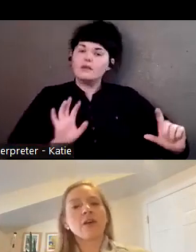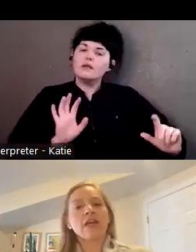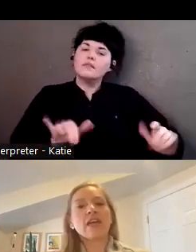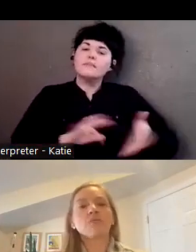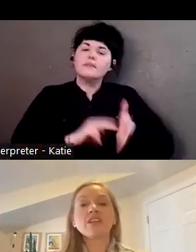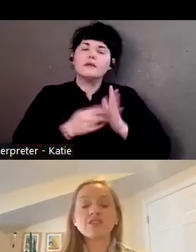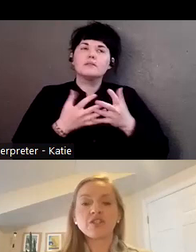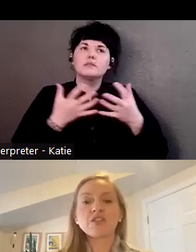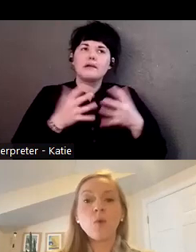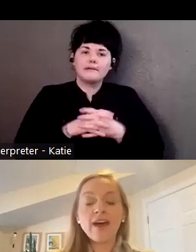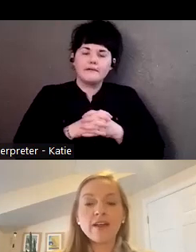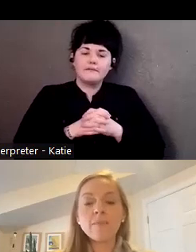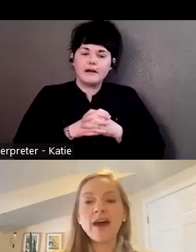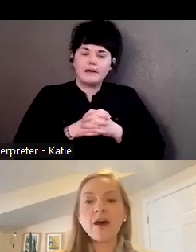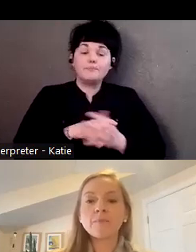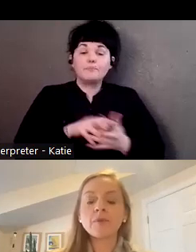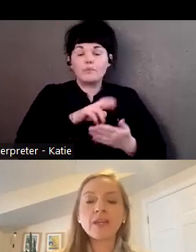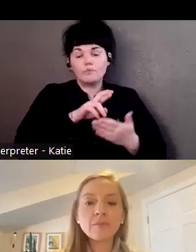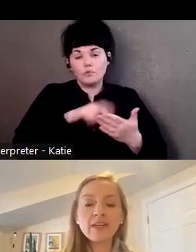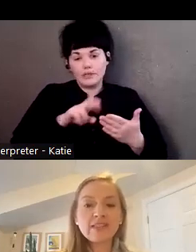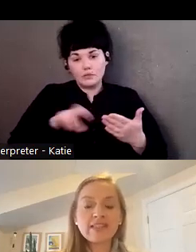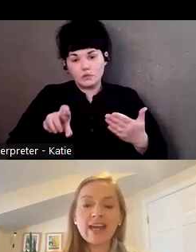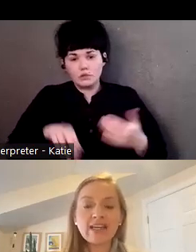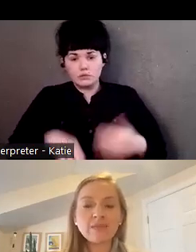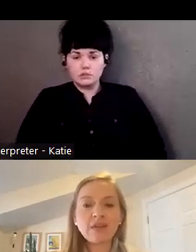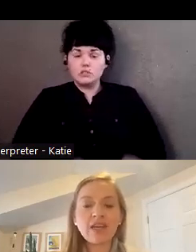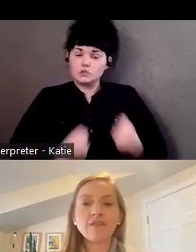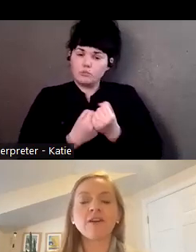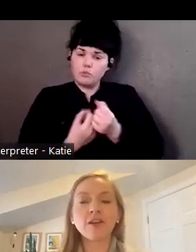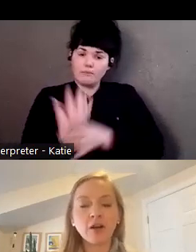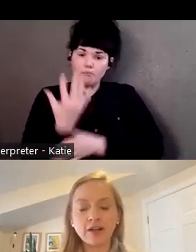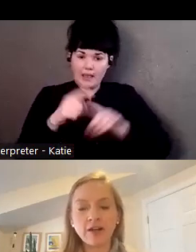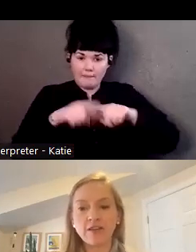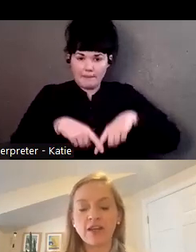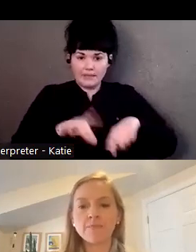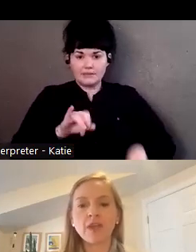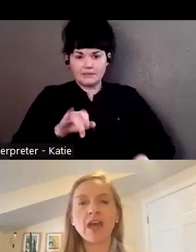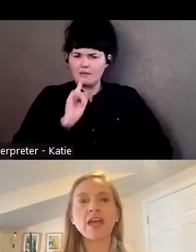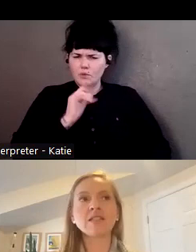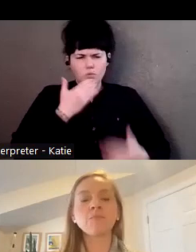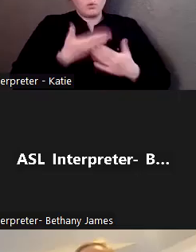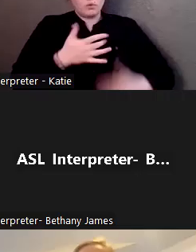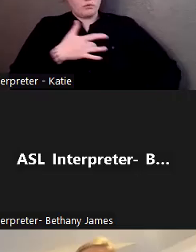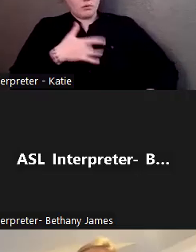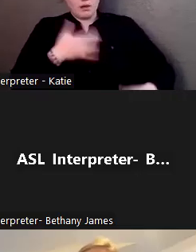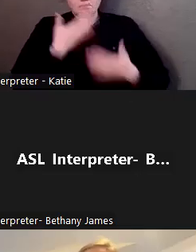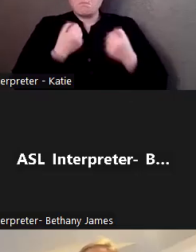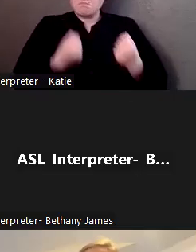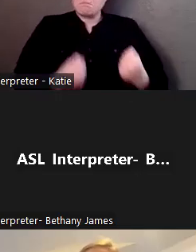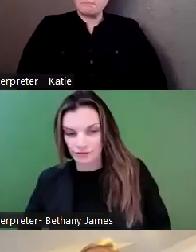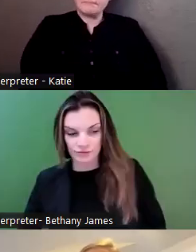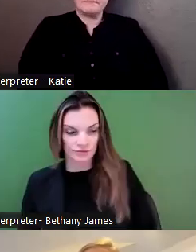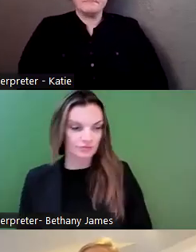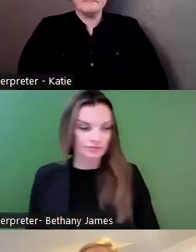of research as well about plant-based diets being very heart healthy and